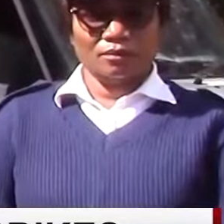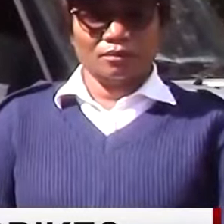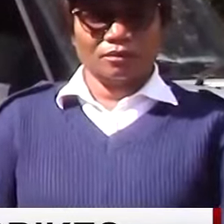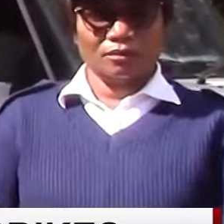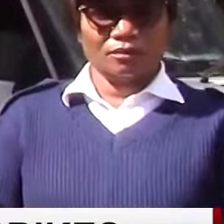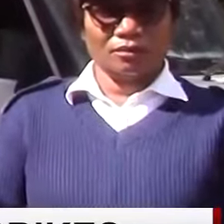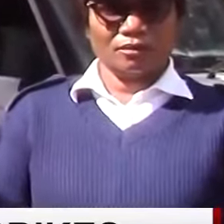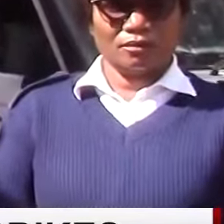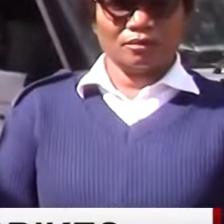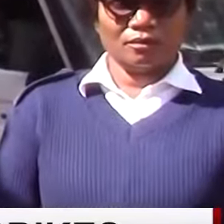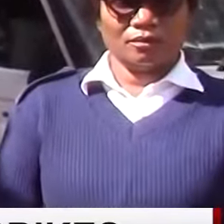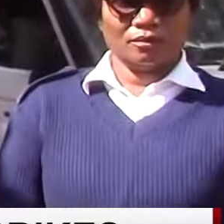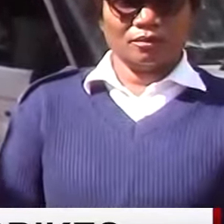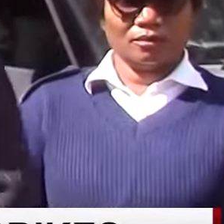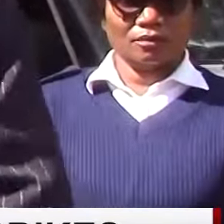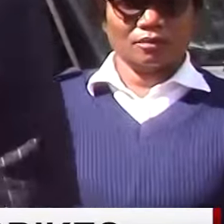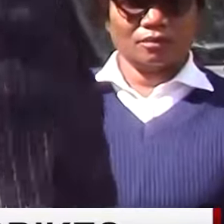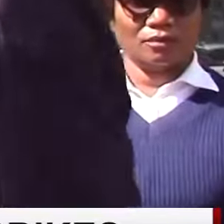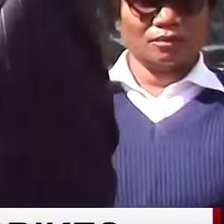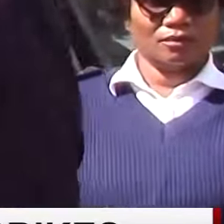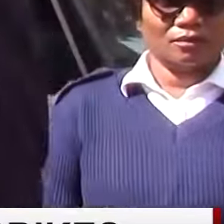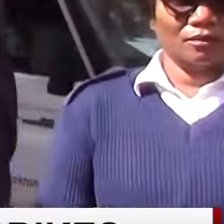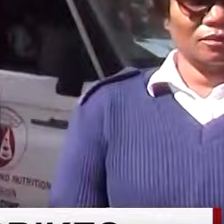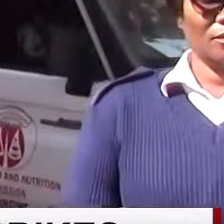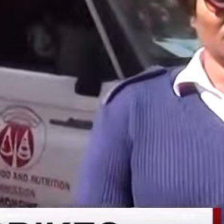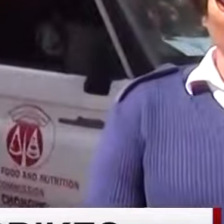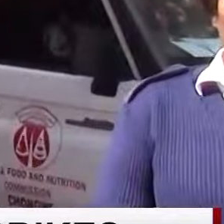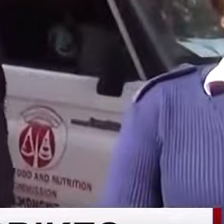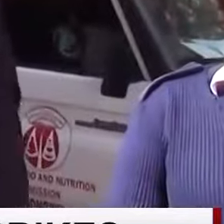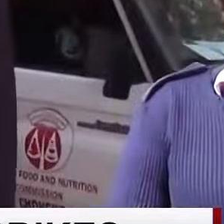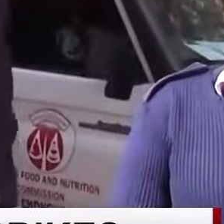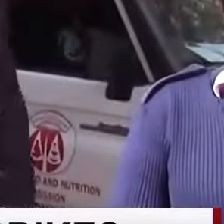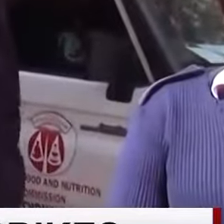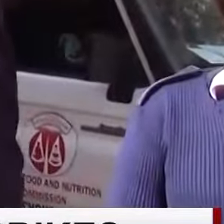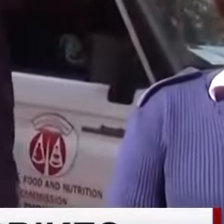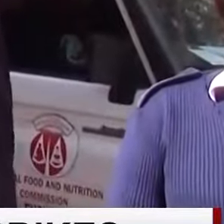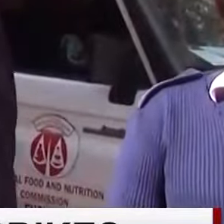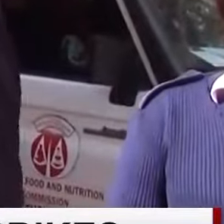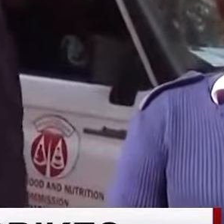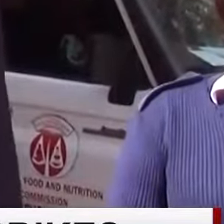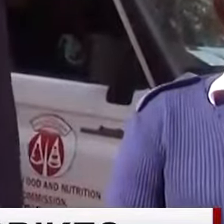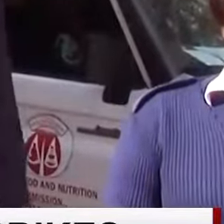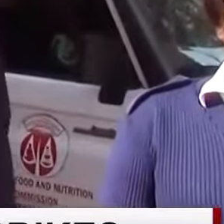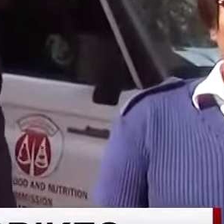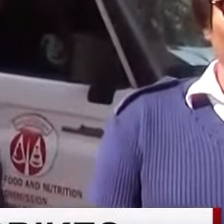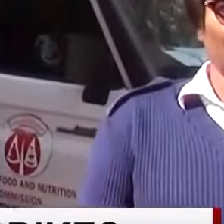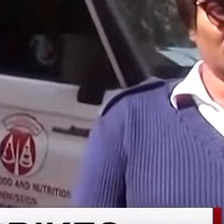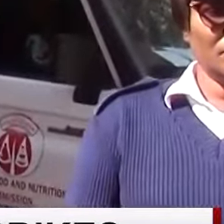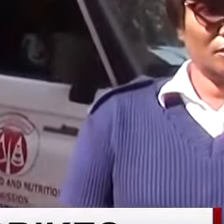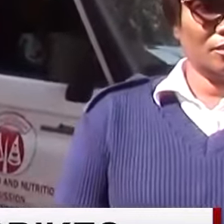you are caring. You see, anything that you use carelessly will not last you. I mean, it will not